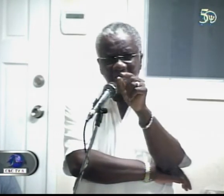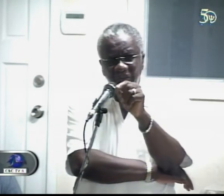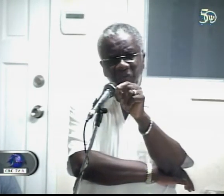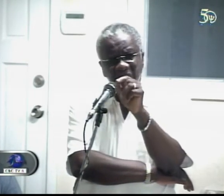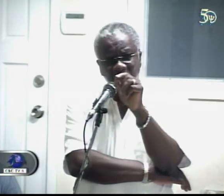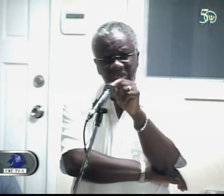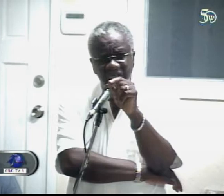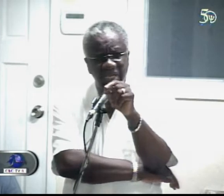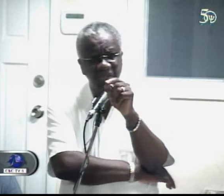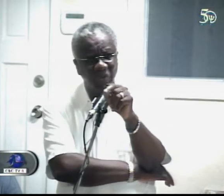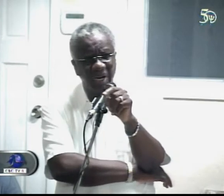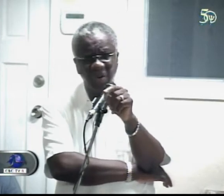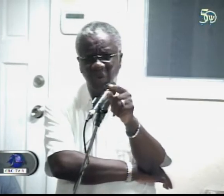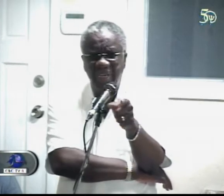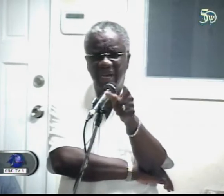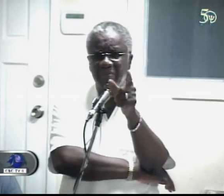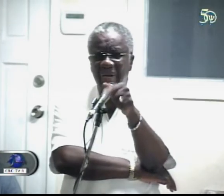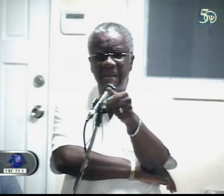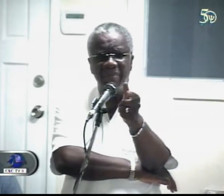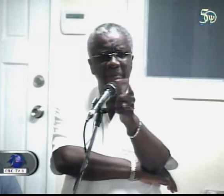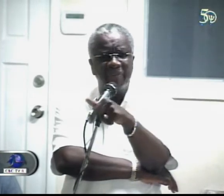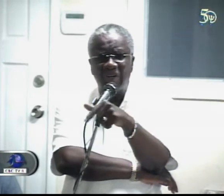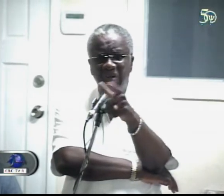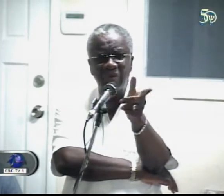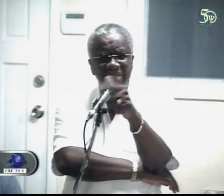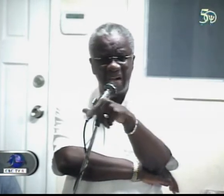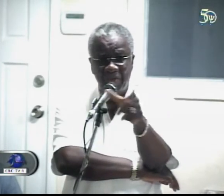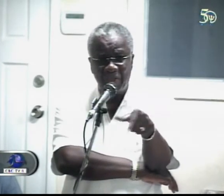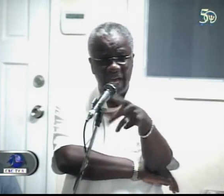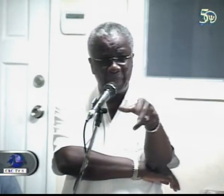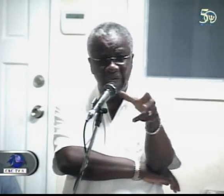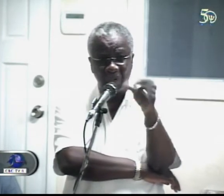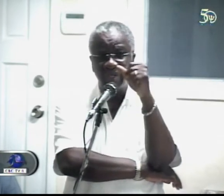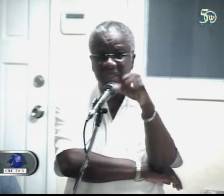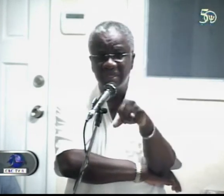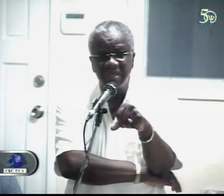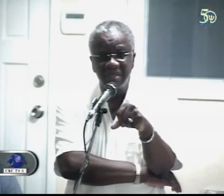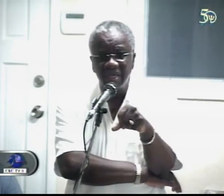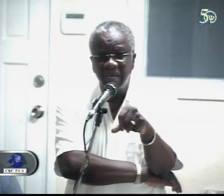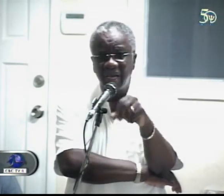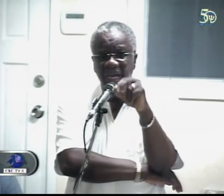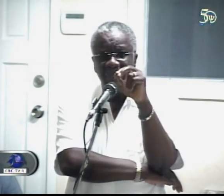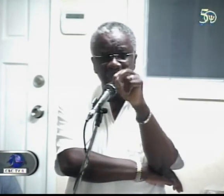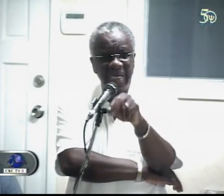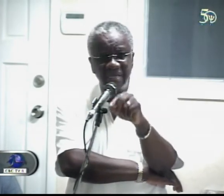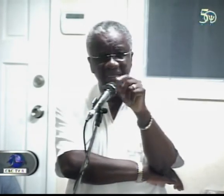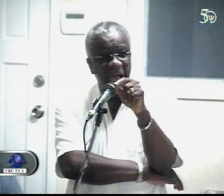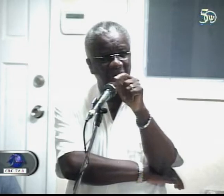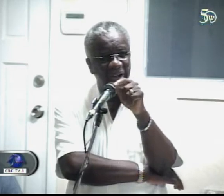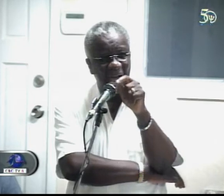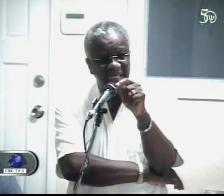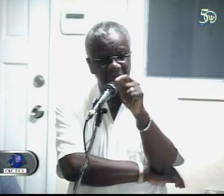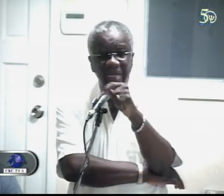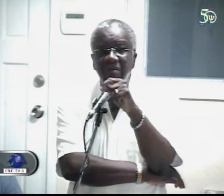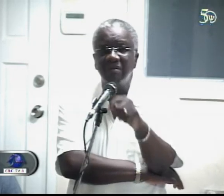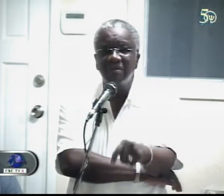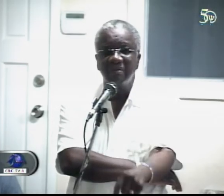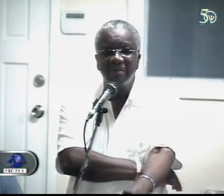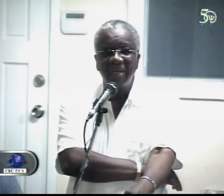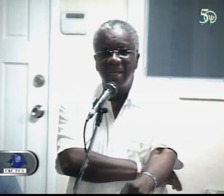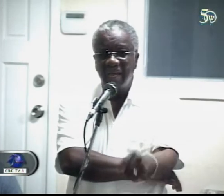And if we have reached the stage where we can blame them for almost everything happening around us, it means that there has